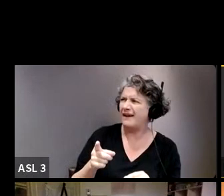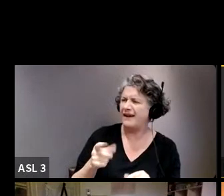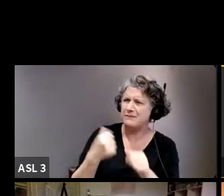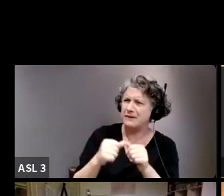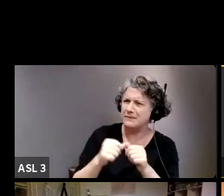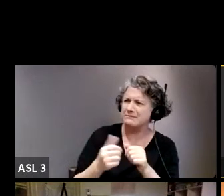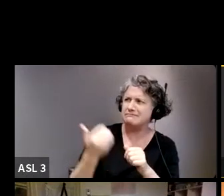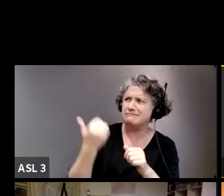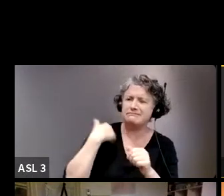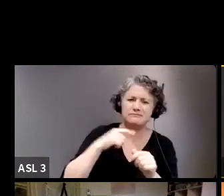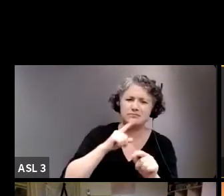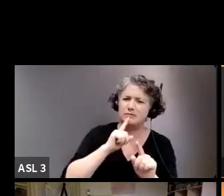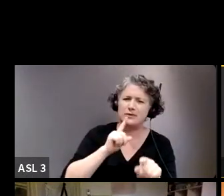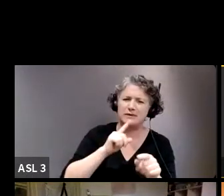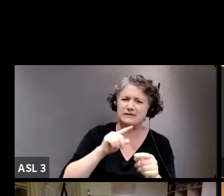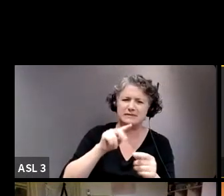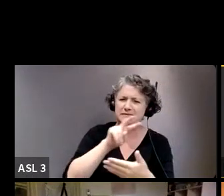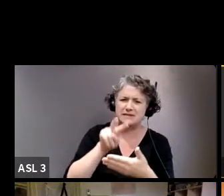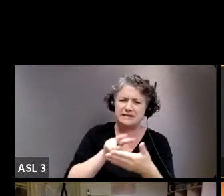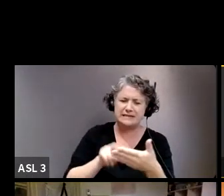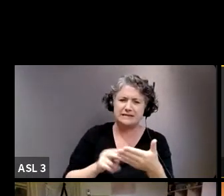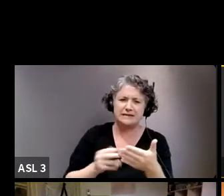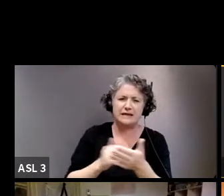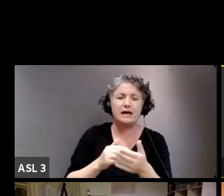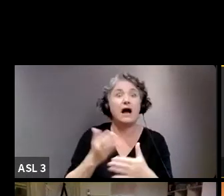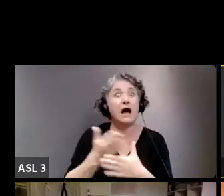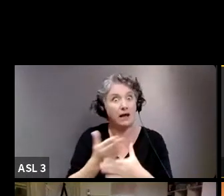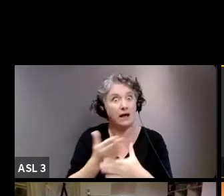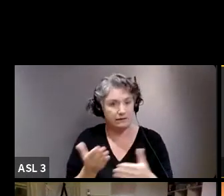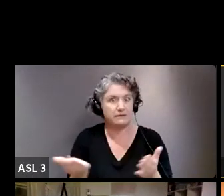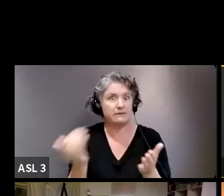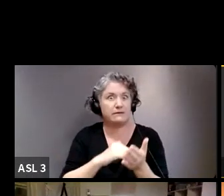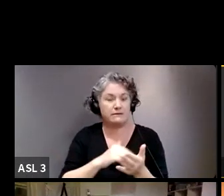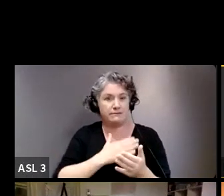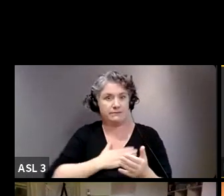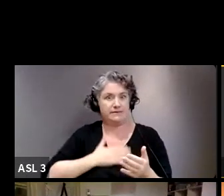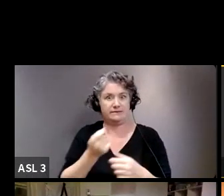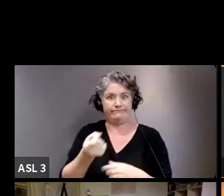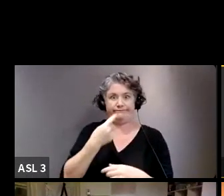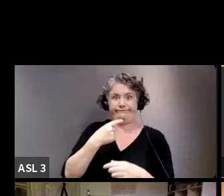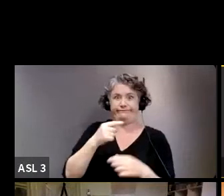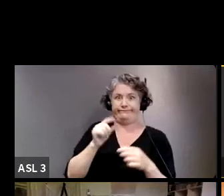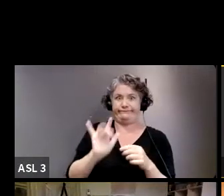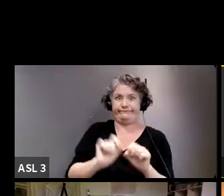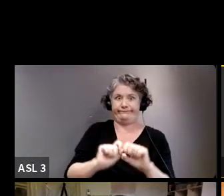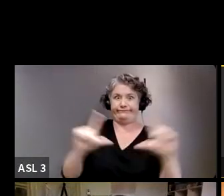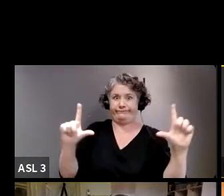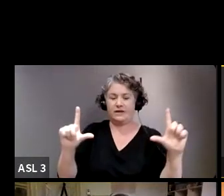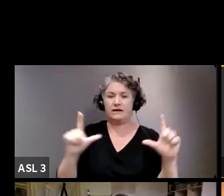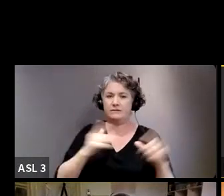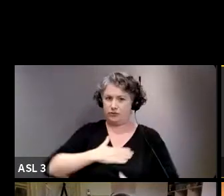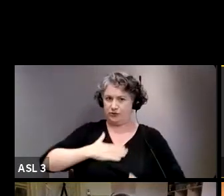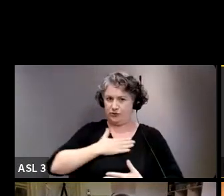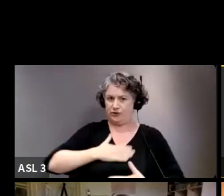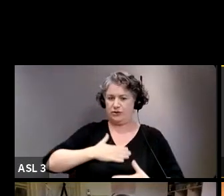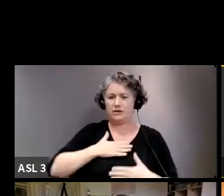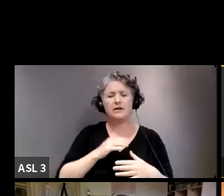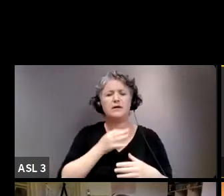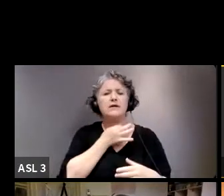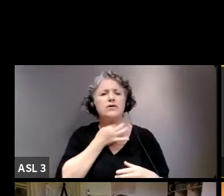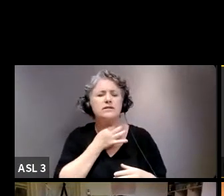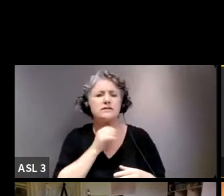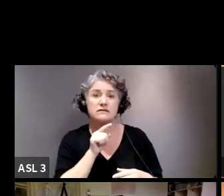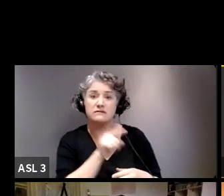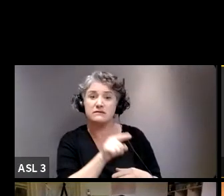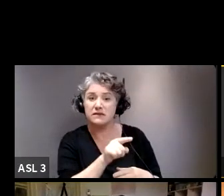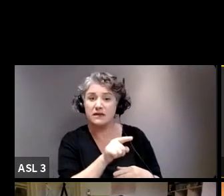the reports that was sent but yeah if you can share that again that would be much appreciated and do you know if these groups any group